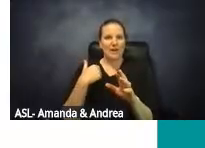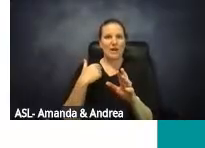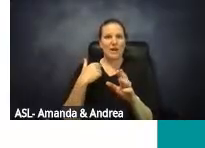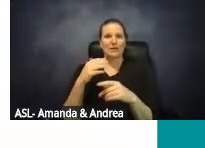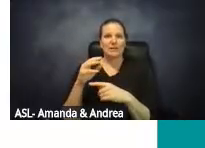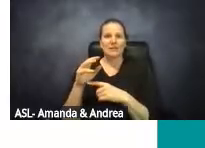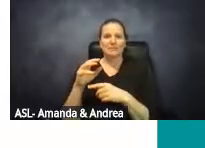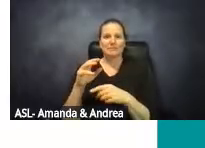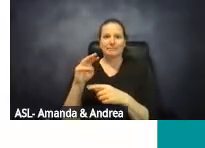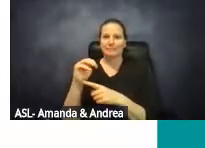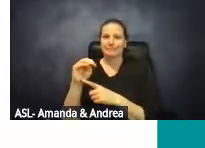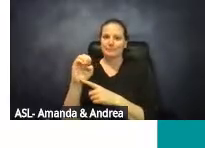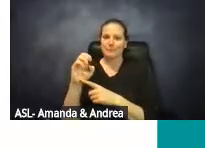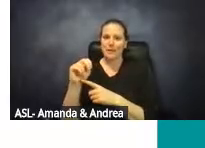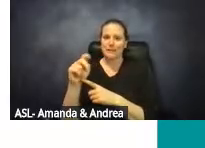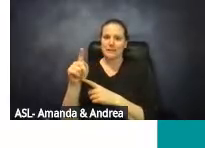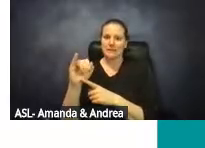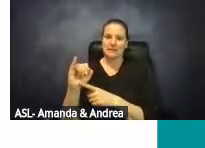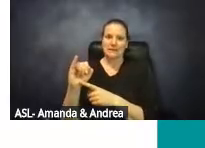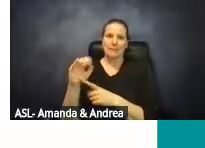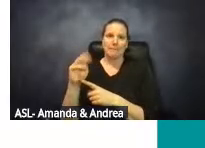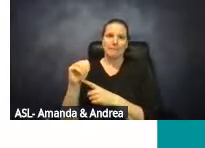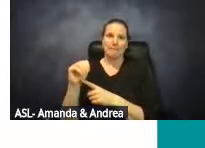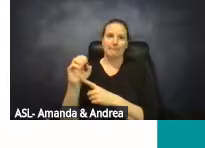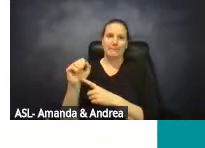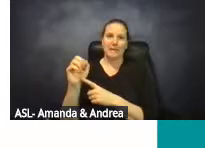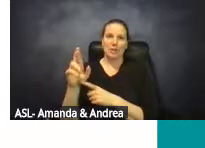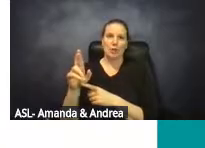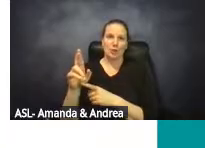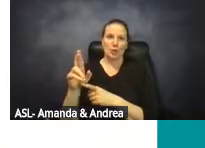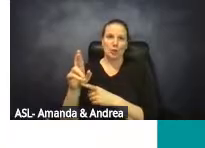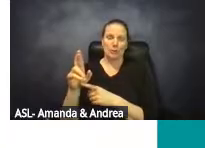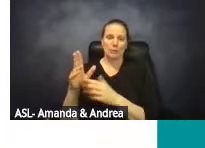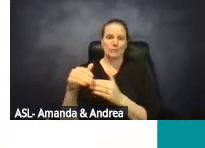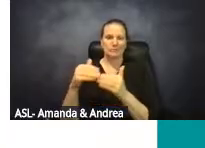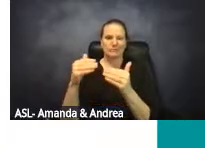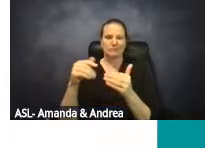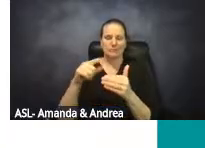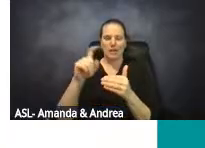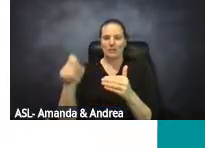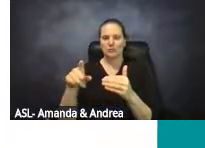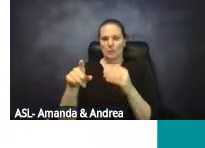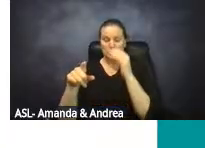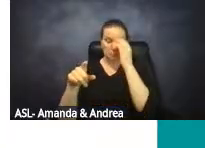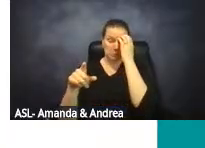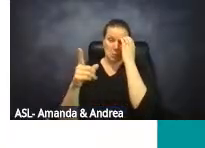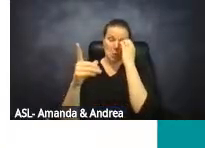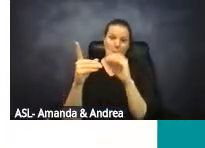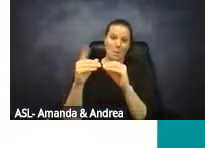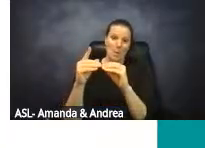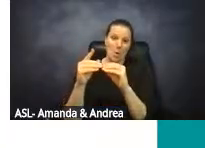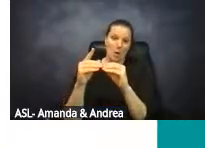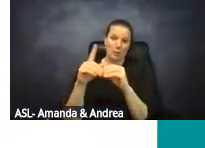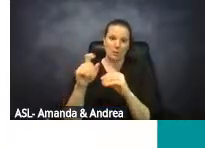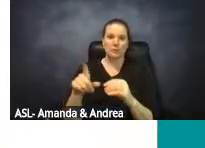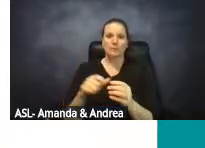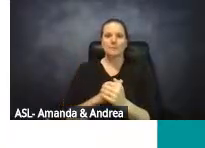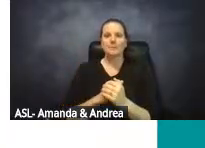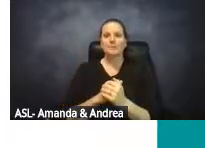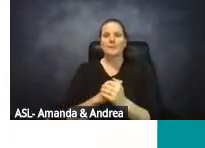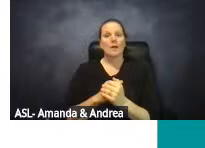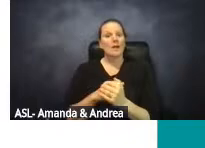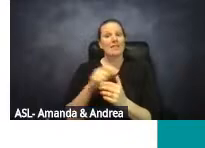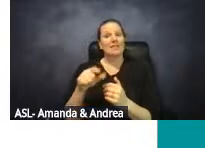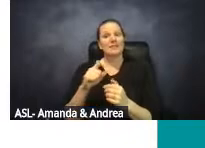again. We have advanced to the next question. We have one more question. And this question